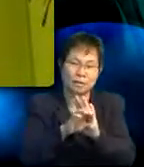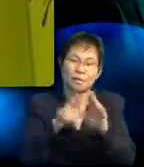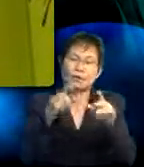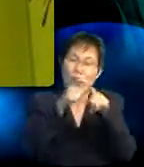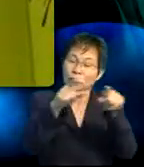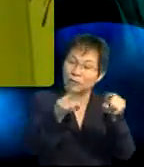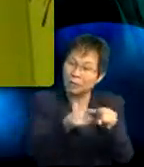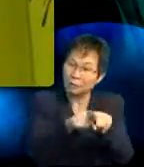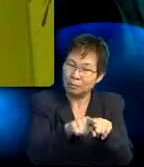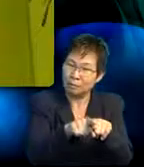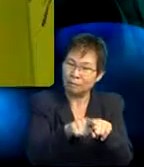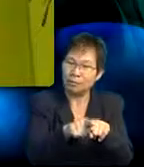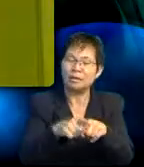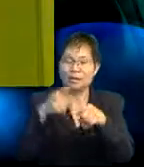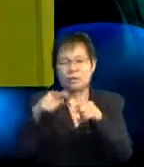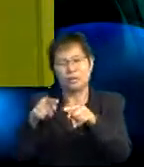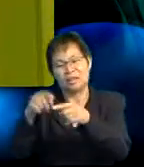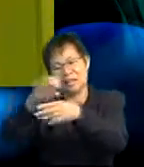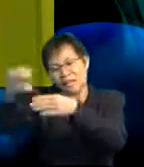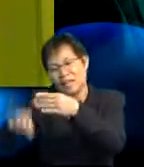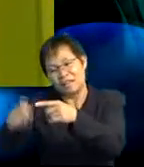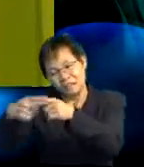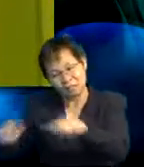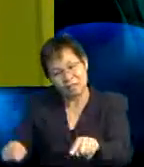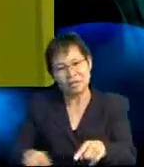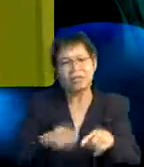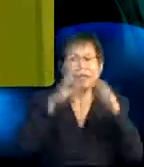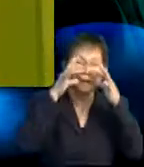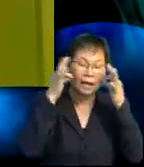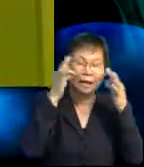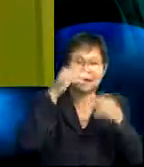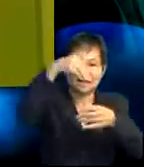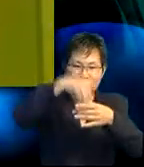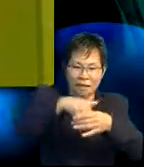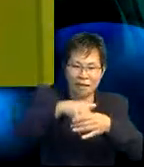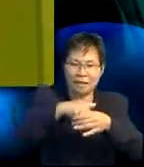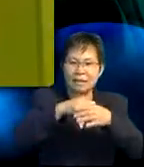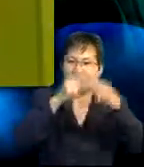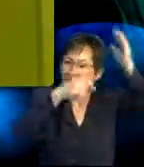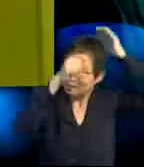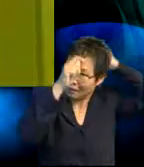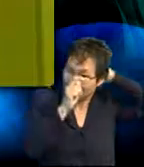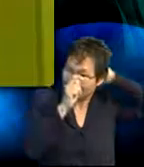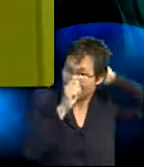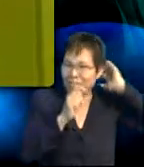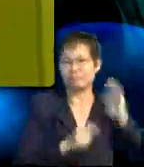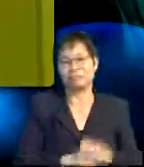the same, apart from their endings. Cat in a cap.